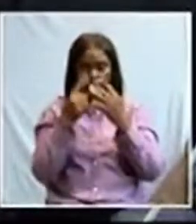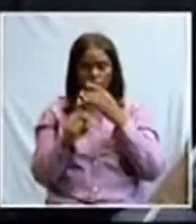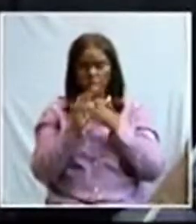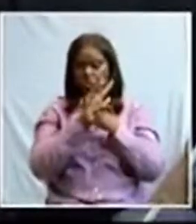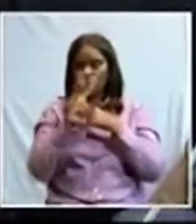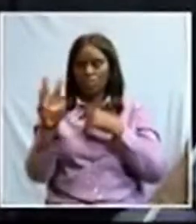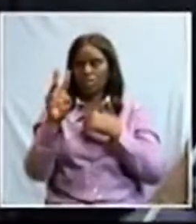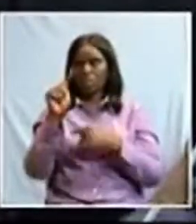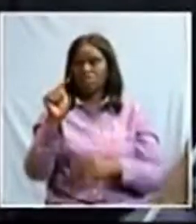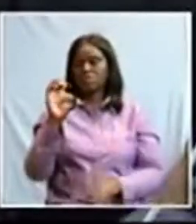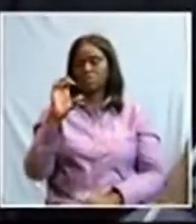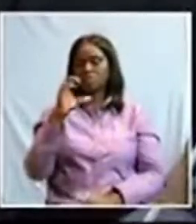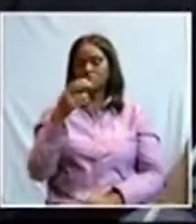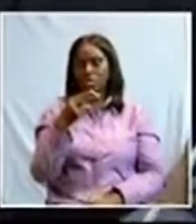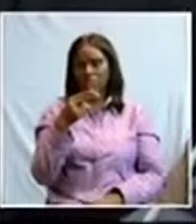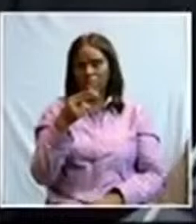Westtech